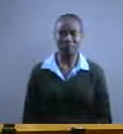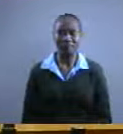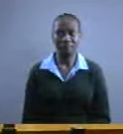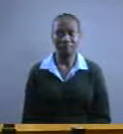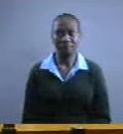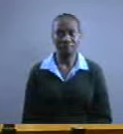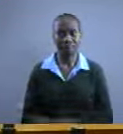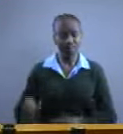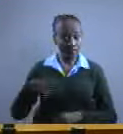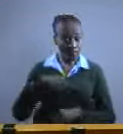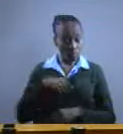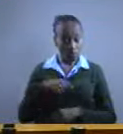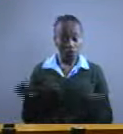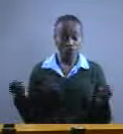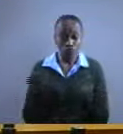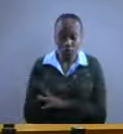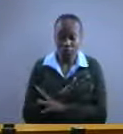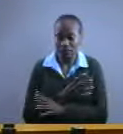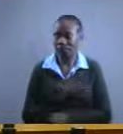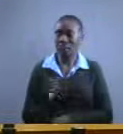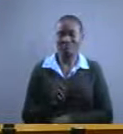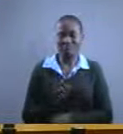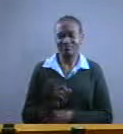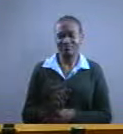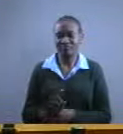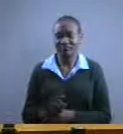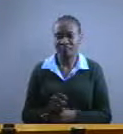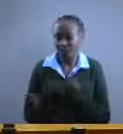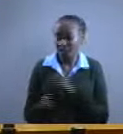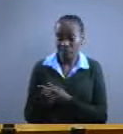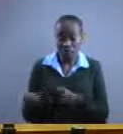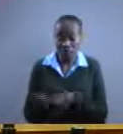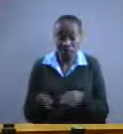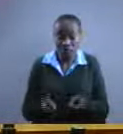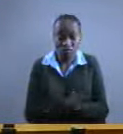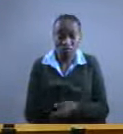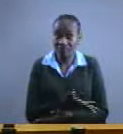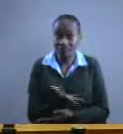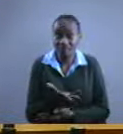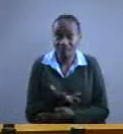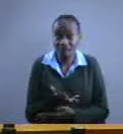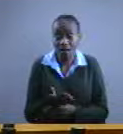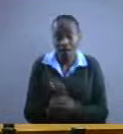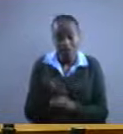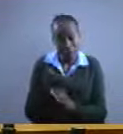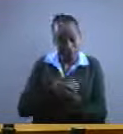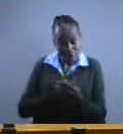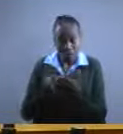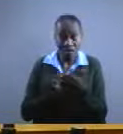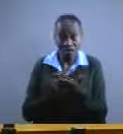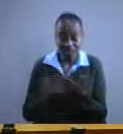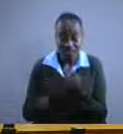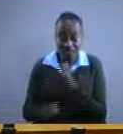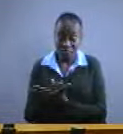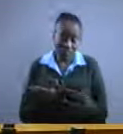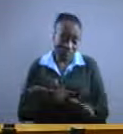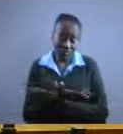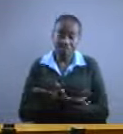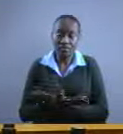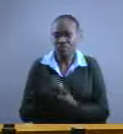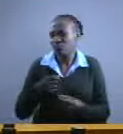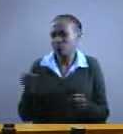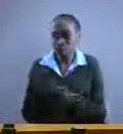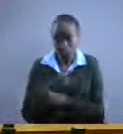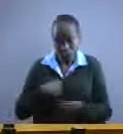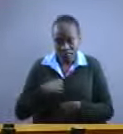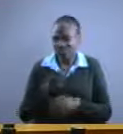We are not shocked by these tendencies emerging on the eve of elections. Weird tendencies emerging. People are